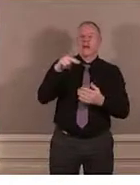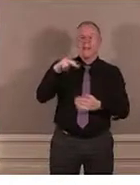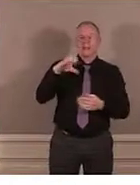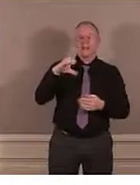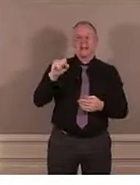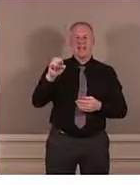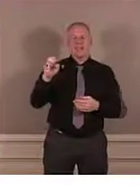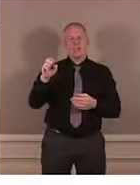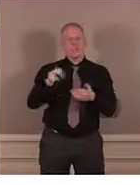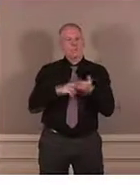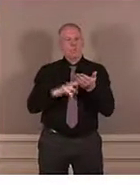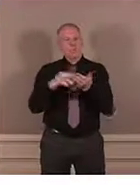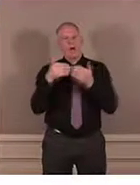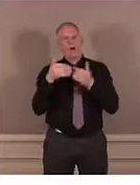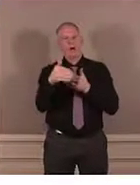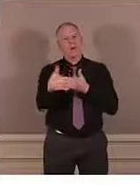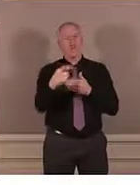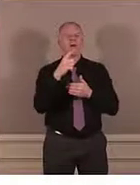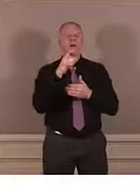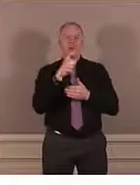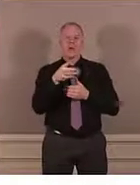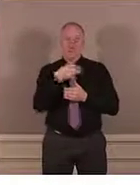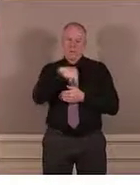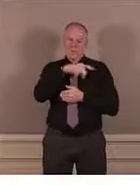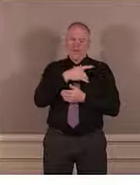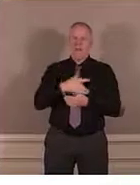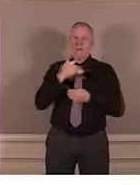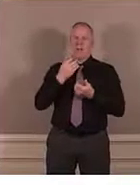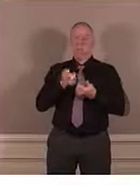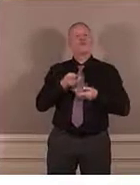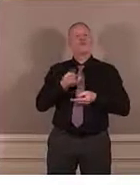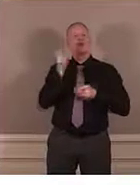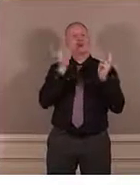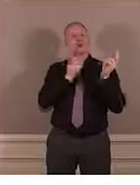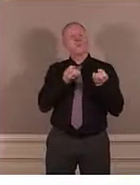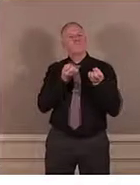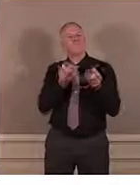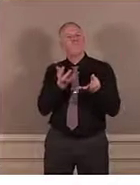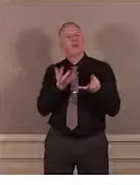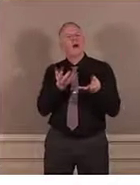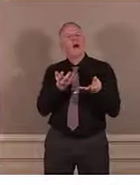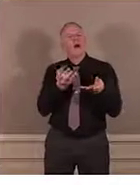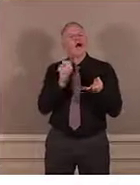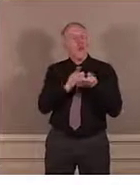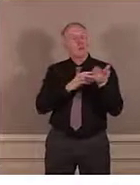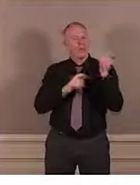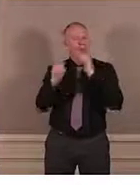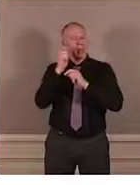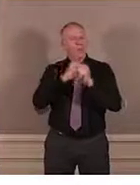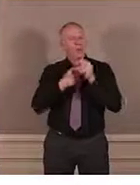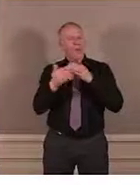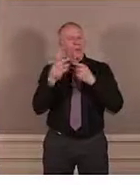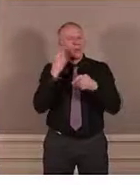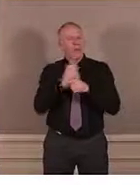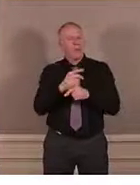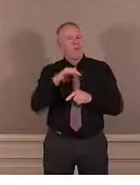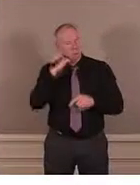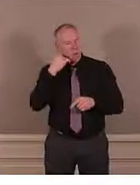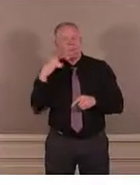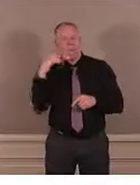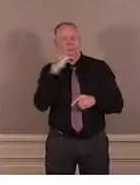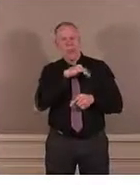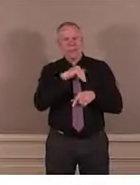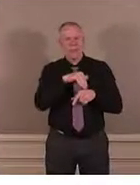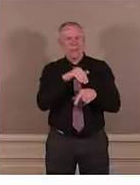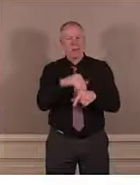will be taking forward, but they are things that we feel should be put out there in terms of things to think about because they have got important implications.